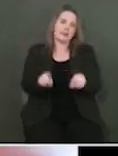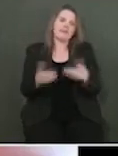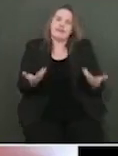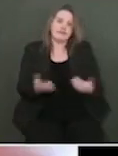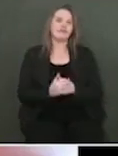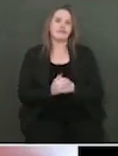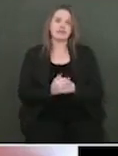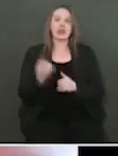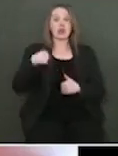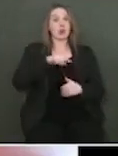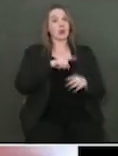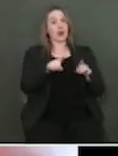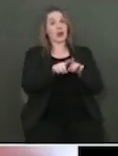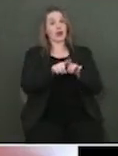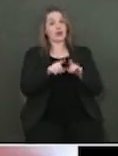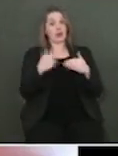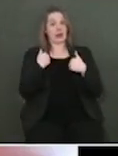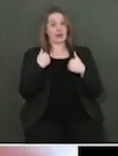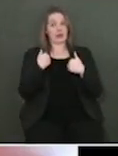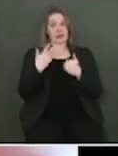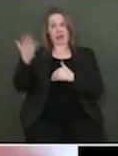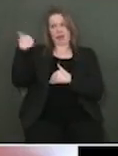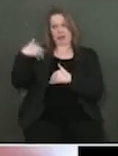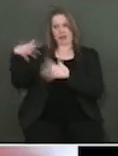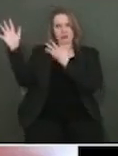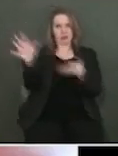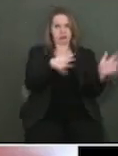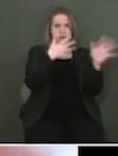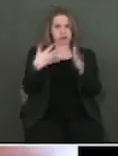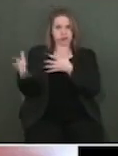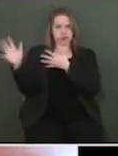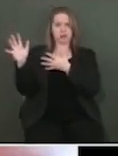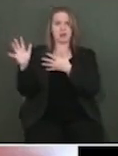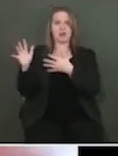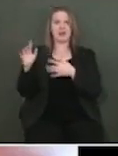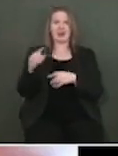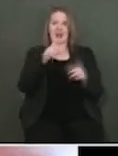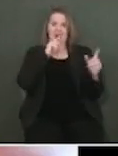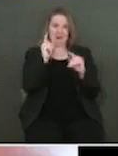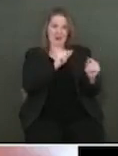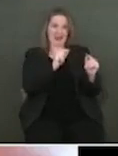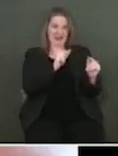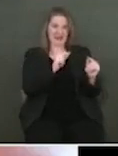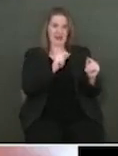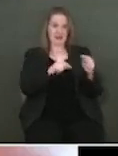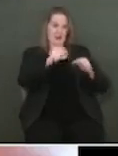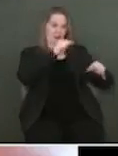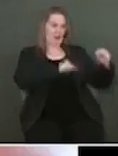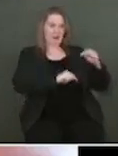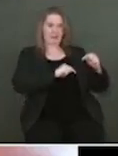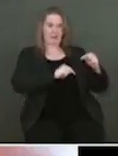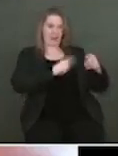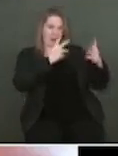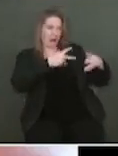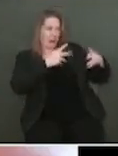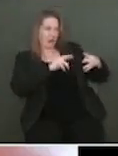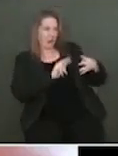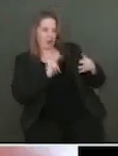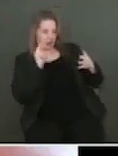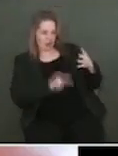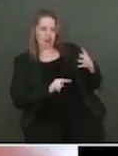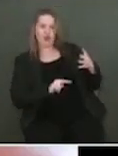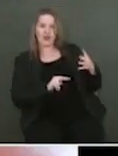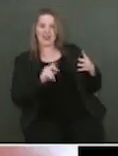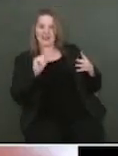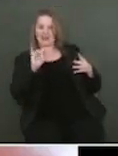also have objects. So last windstorm, we actually, if you go out to our Twitter feed, you can go back and look at this piece